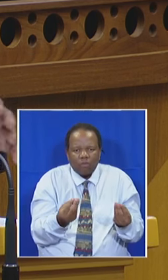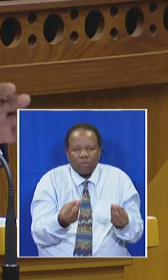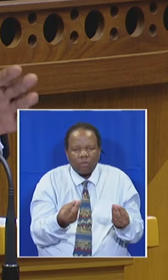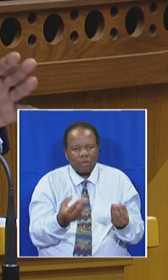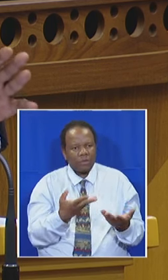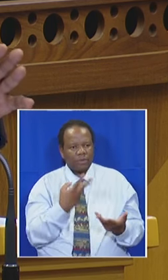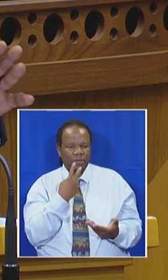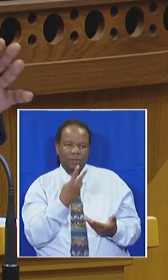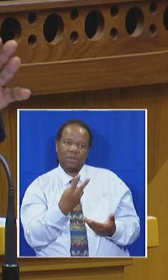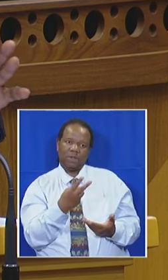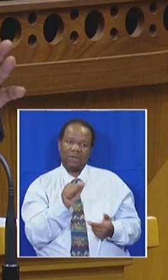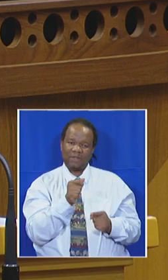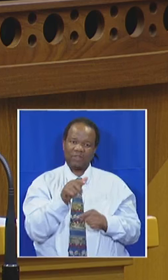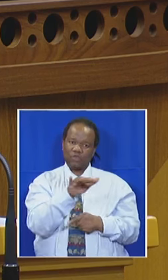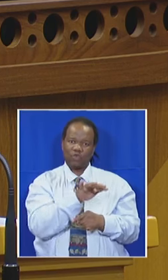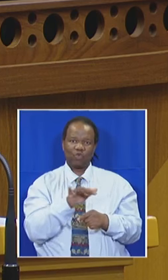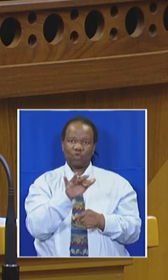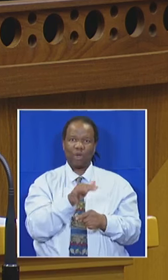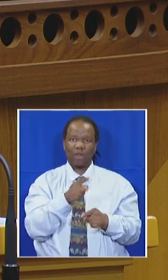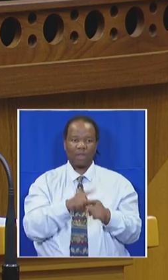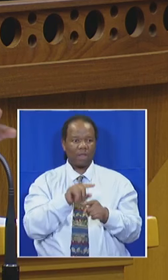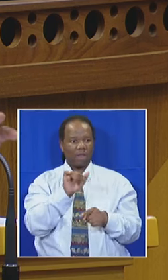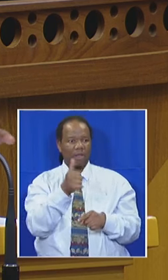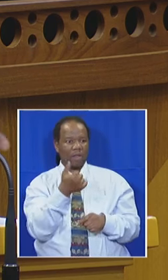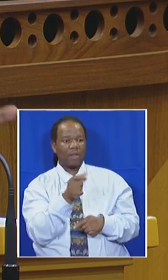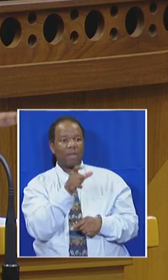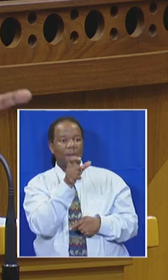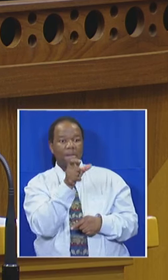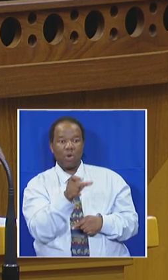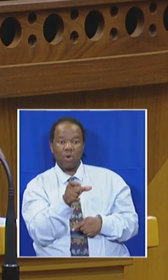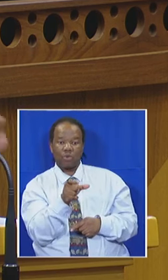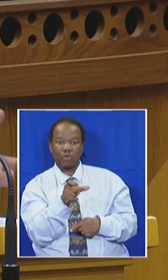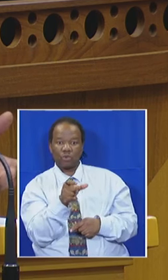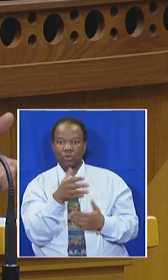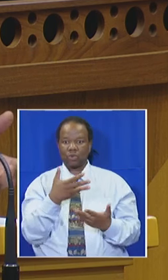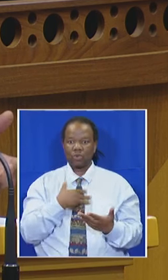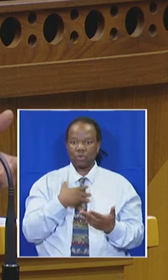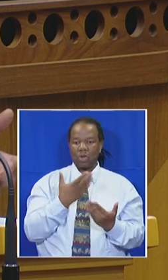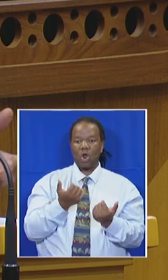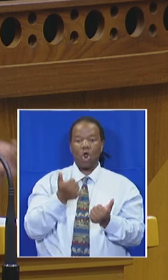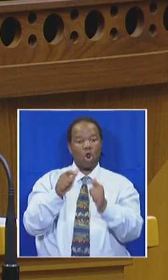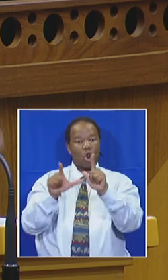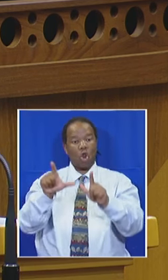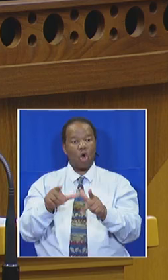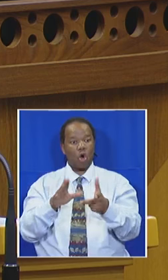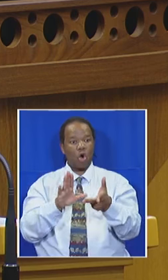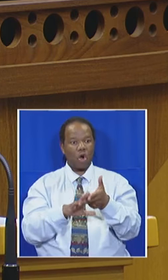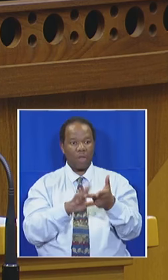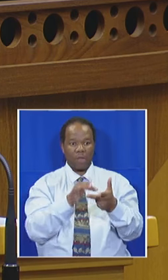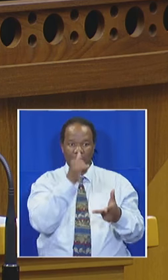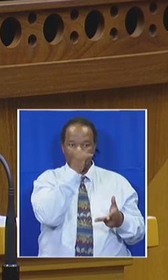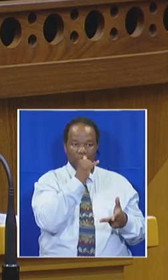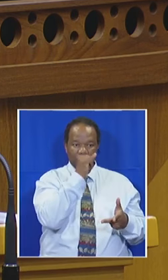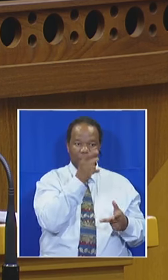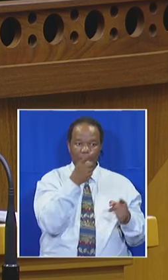justice and commission of crime live side by side forever. We need to find a